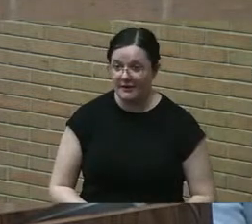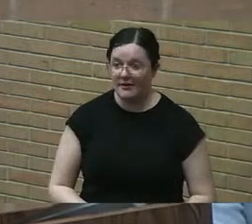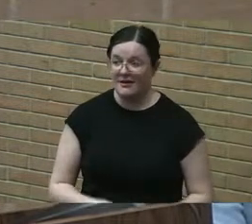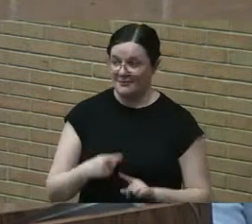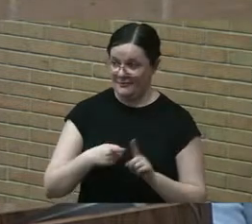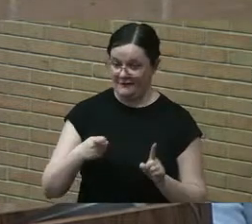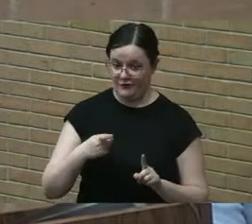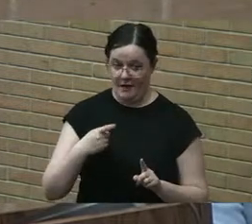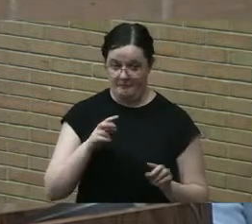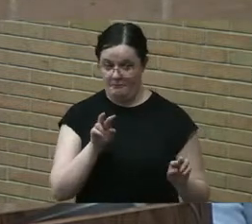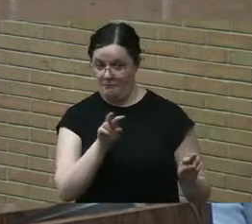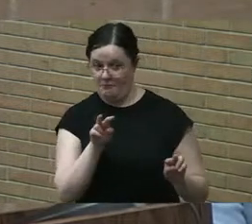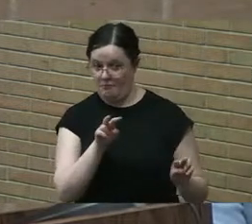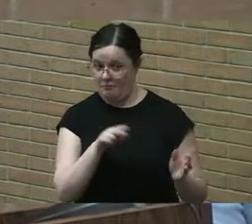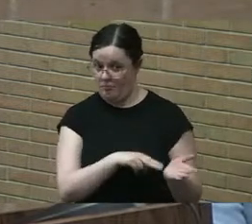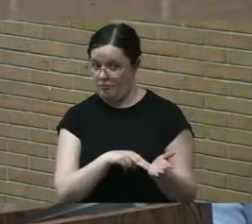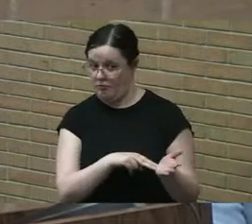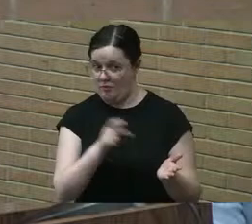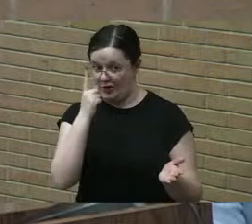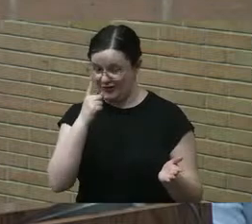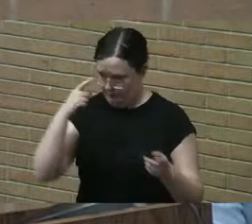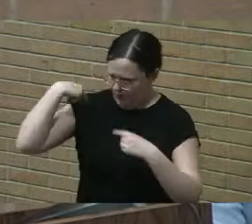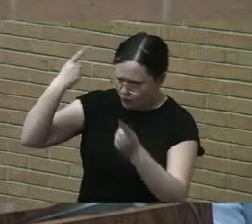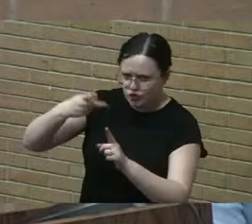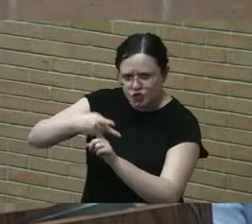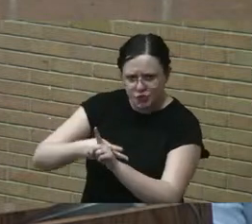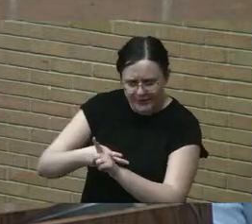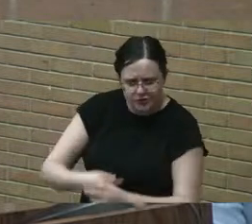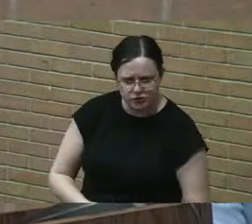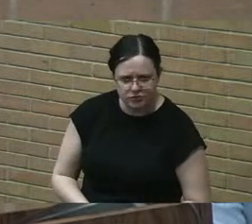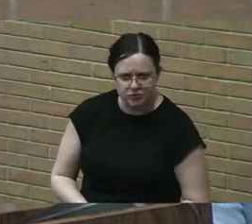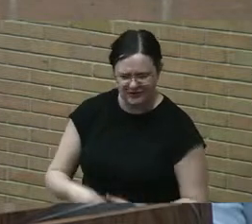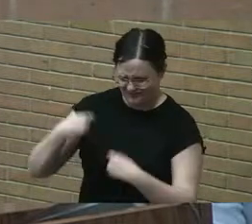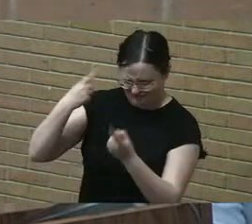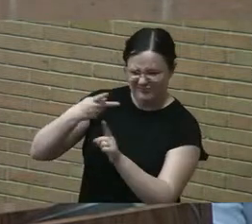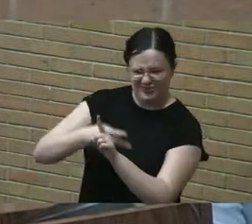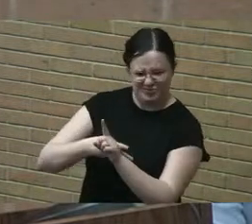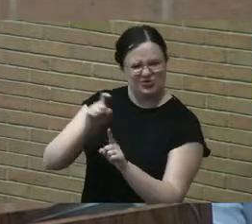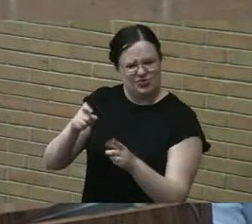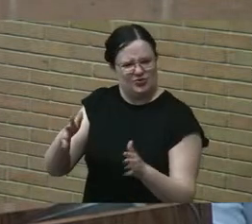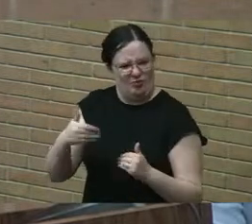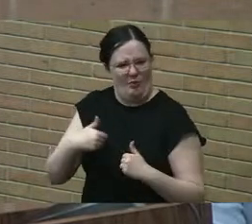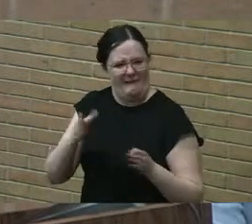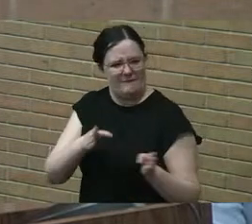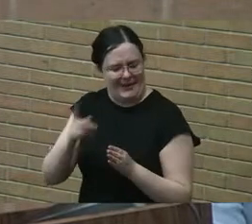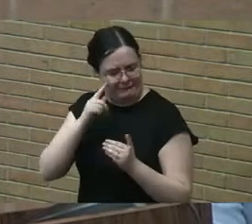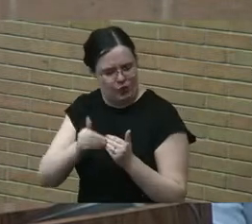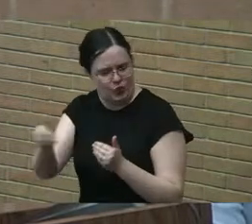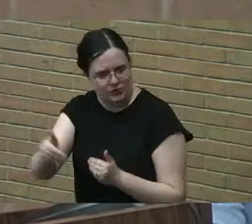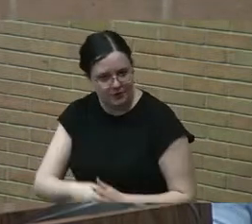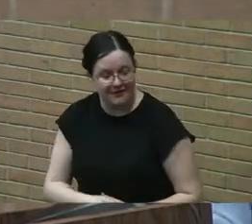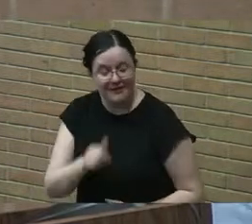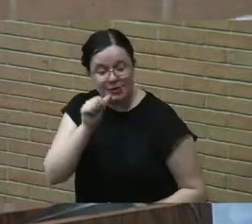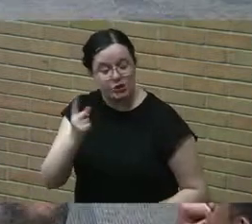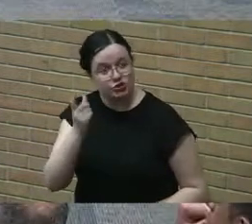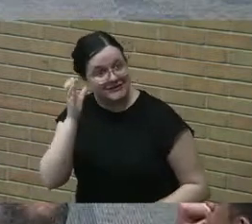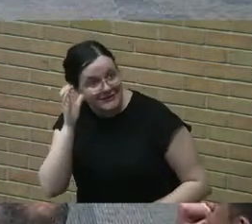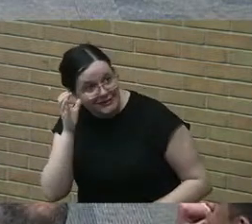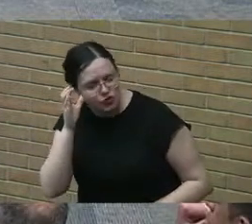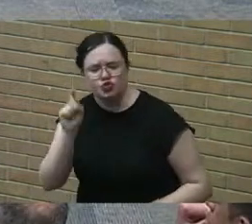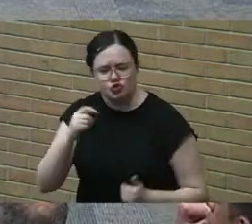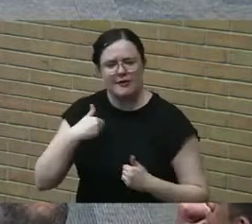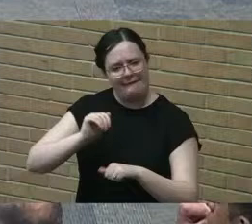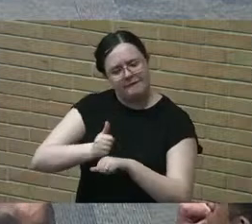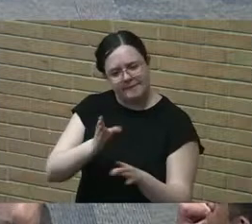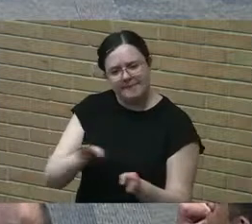has gone on for 2 months already. There should be a plan to move forward, not just to listen, not just